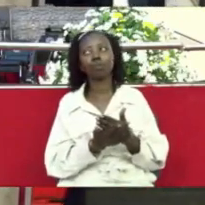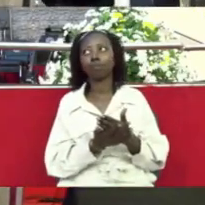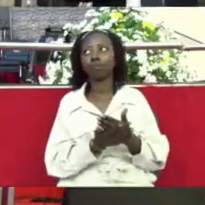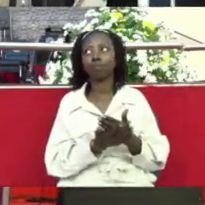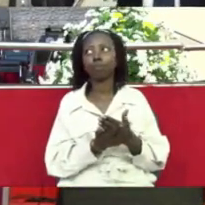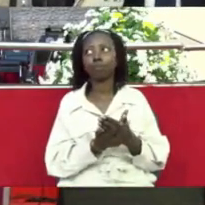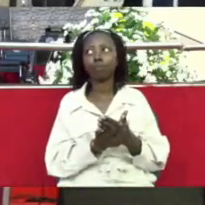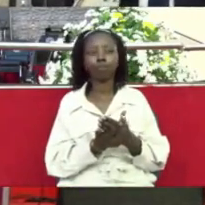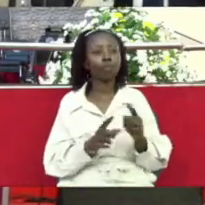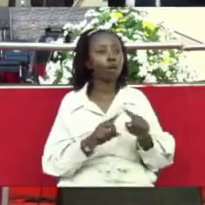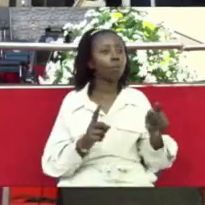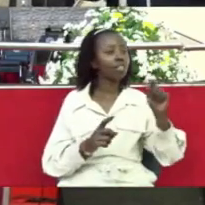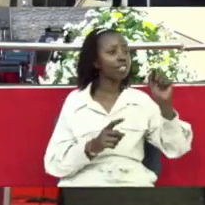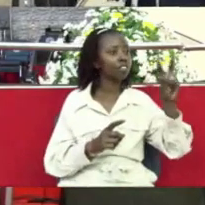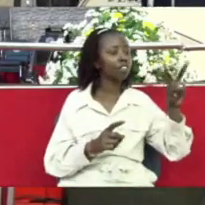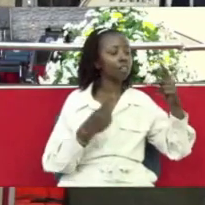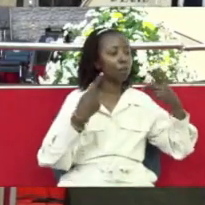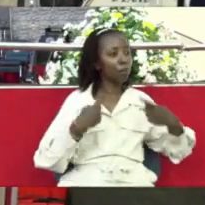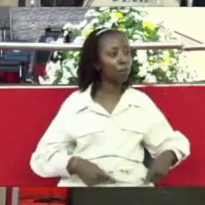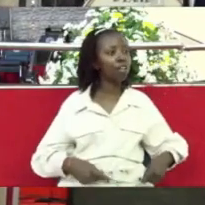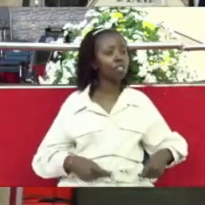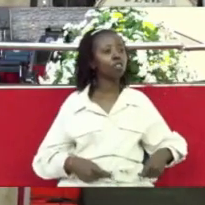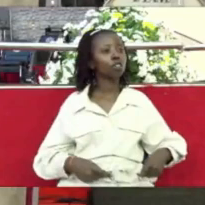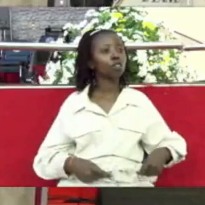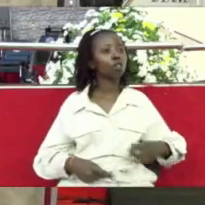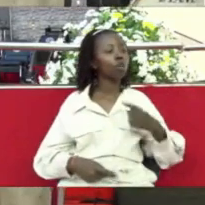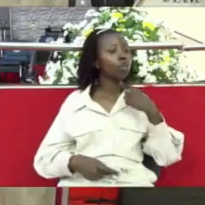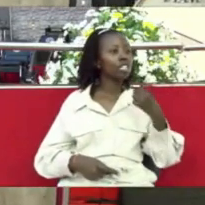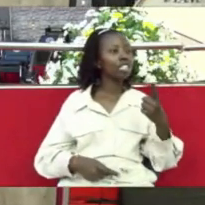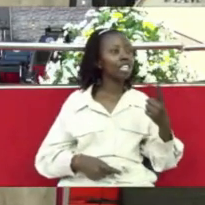And the presenter is selling airtime.